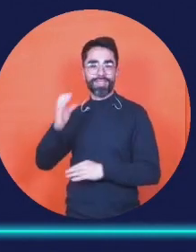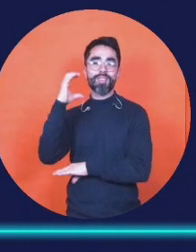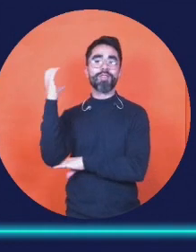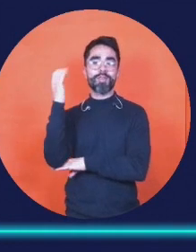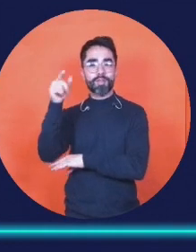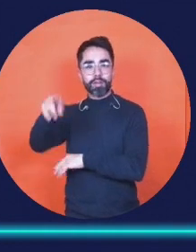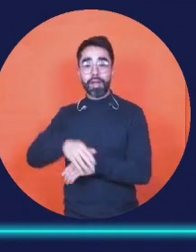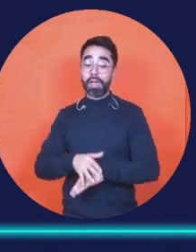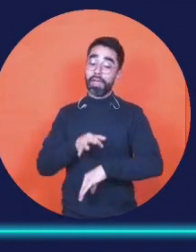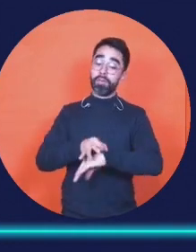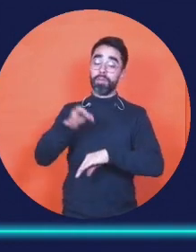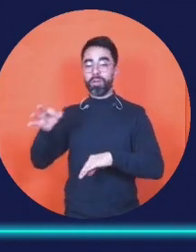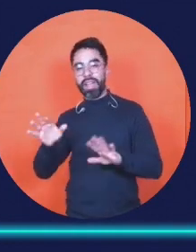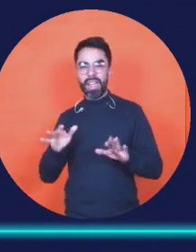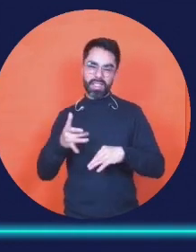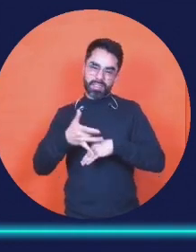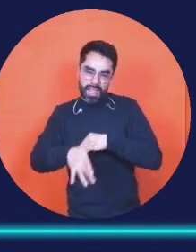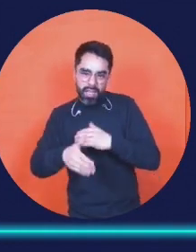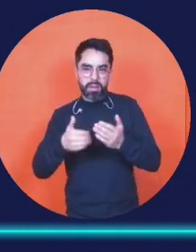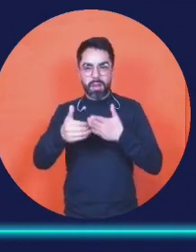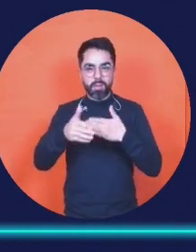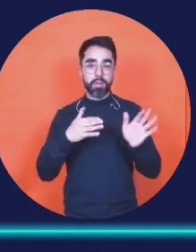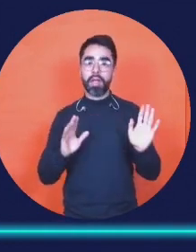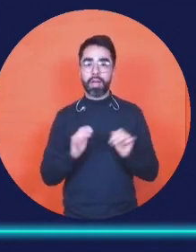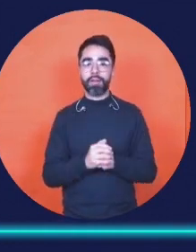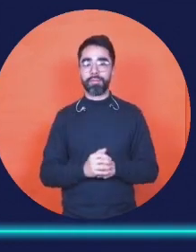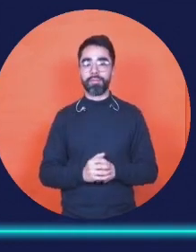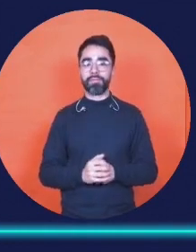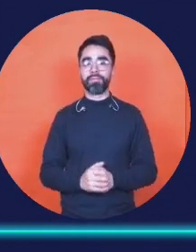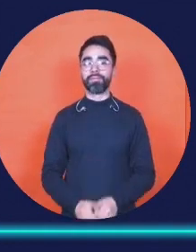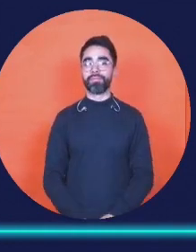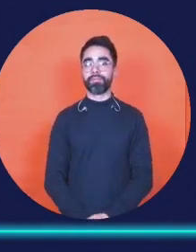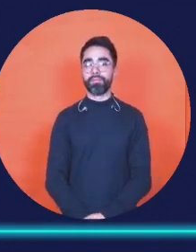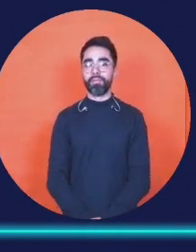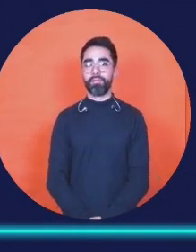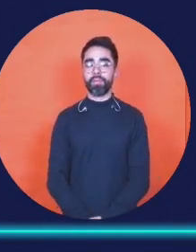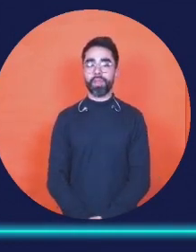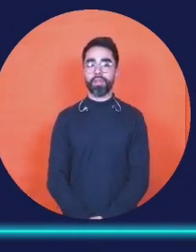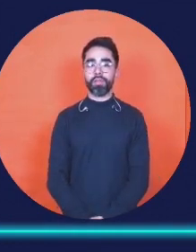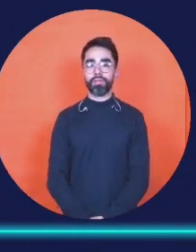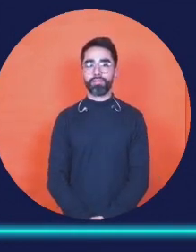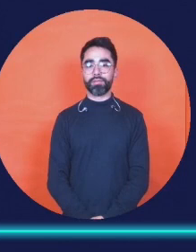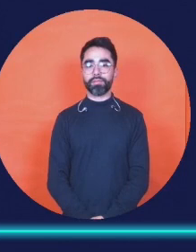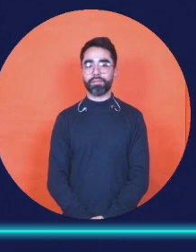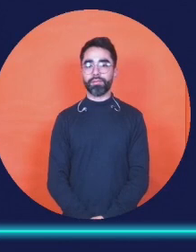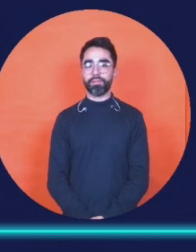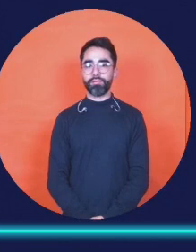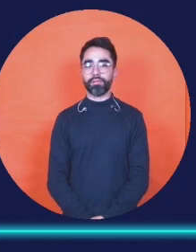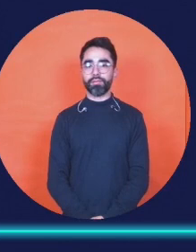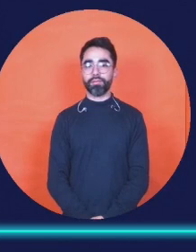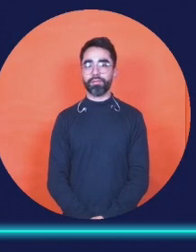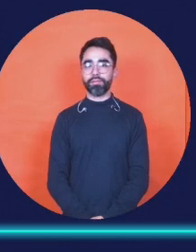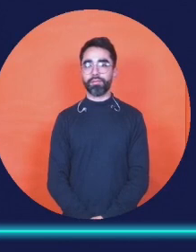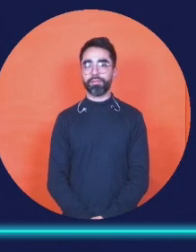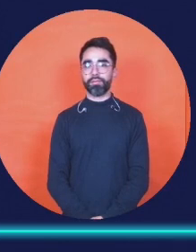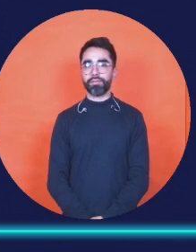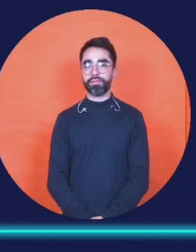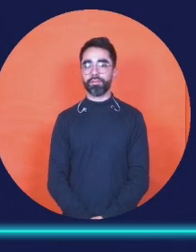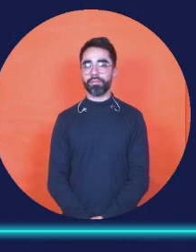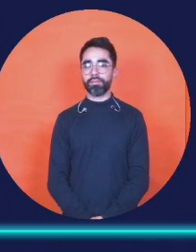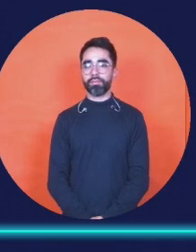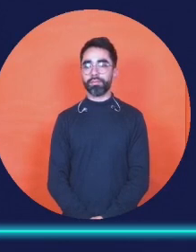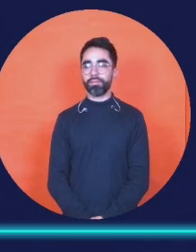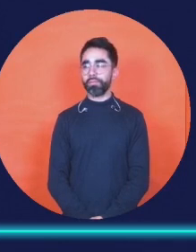la puntualidad, nos cuesta un poquito, pero I really think that curiosity in all of its forms is something